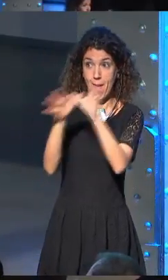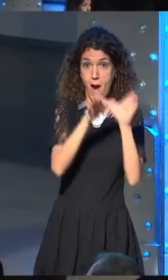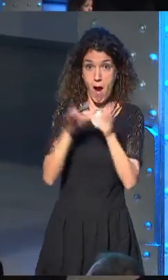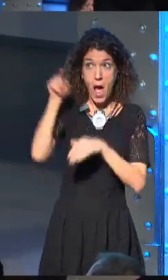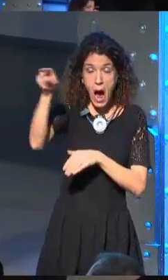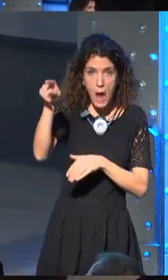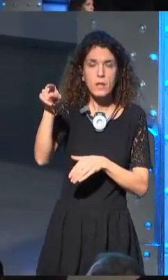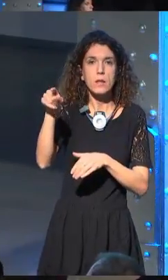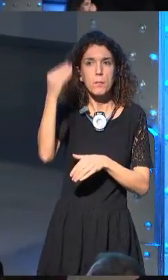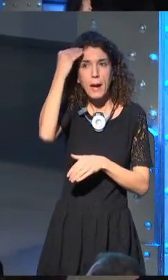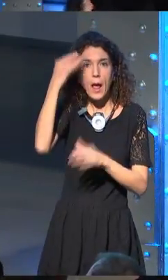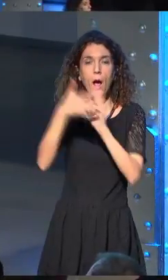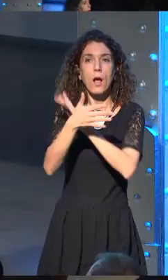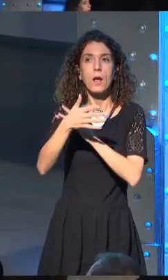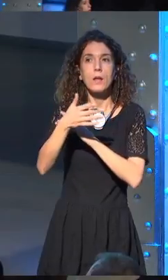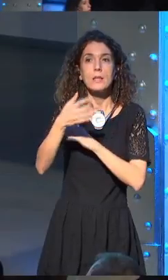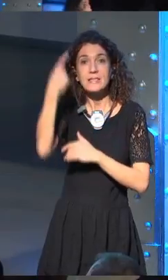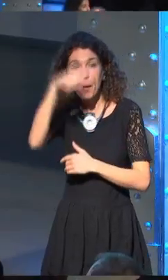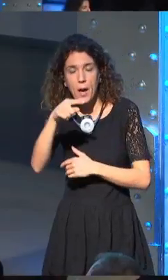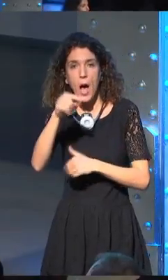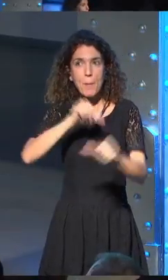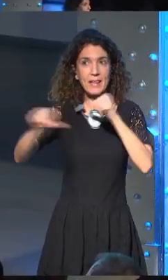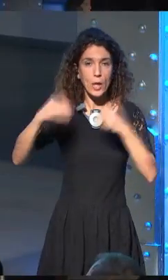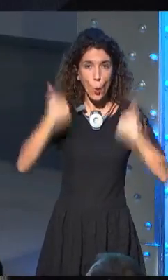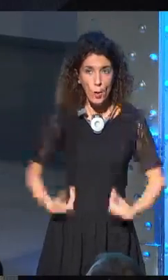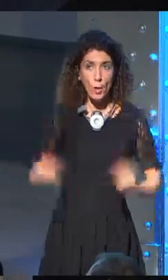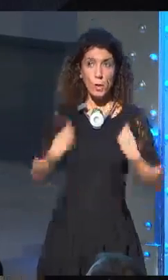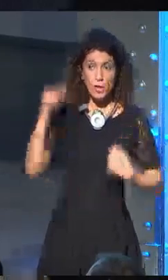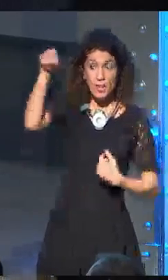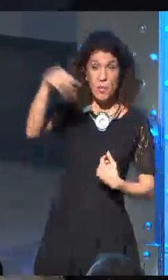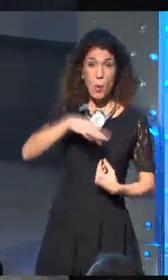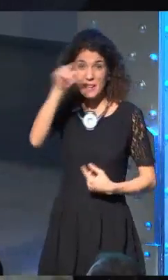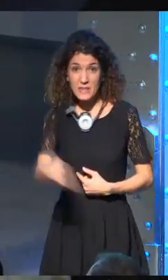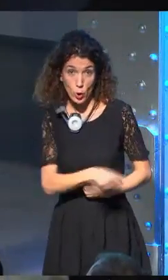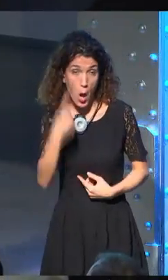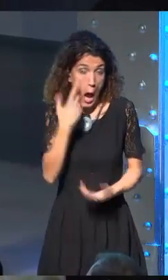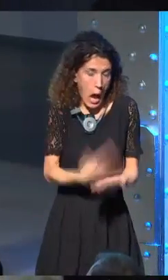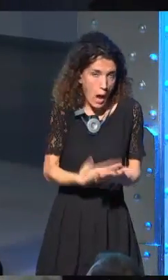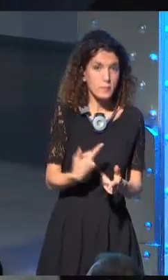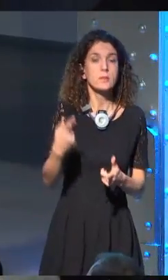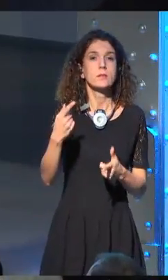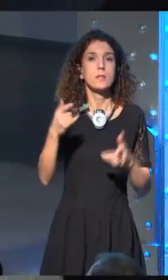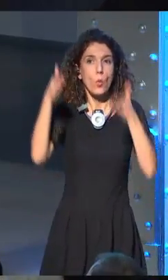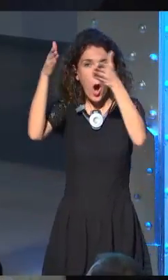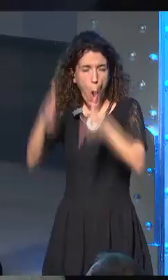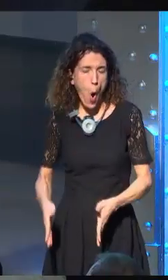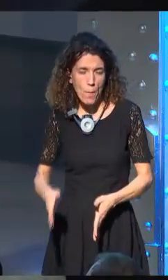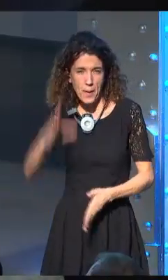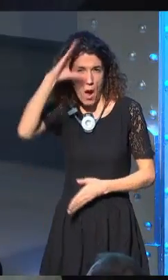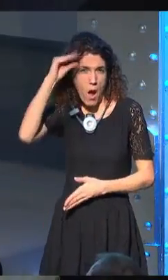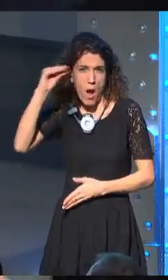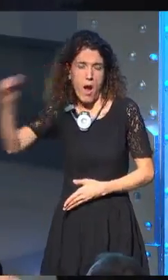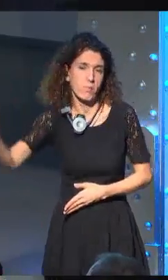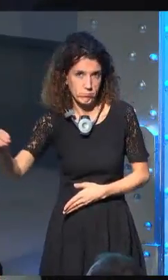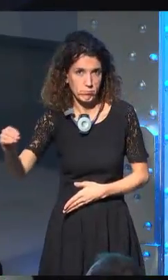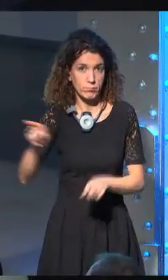here to find out whether human beings are able to do it or not. That person